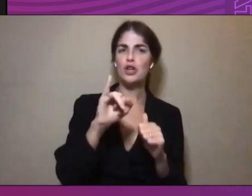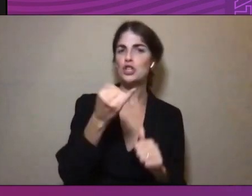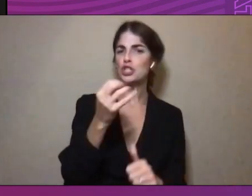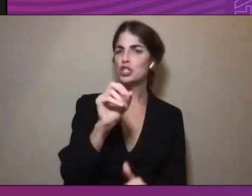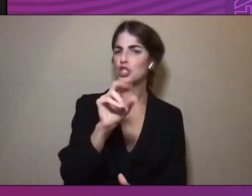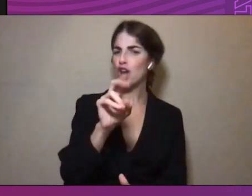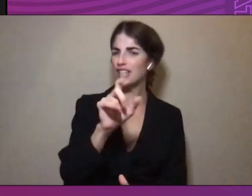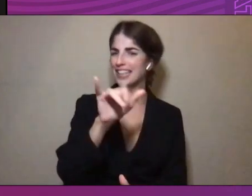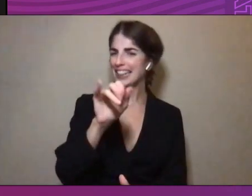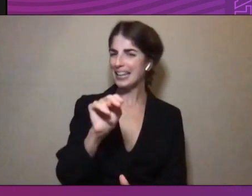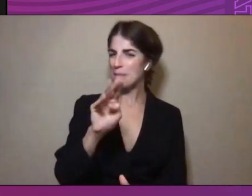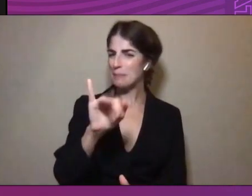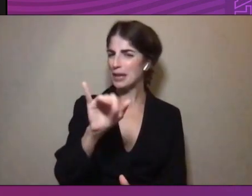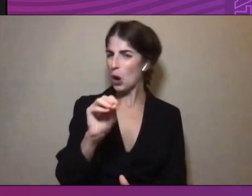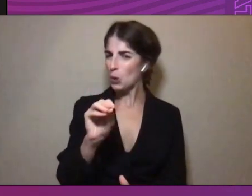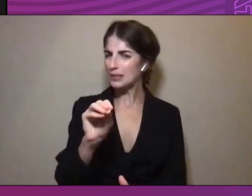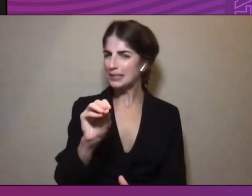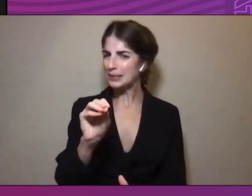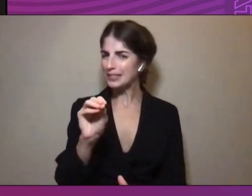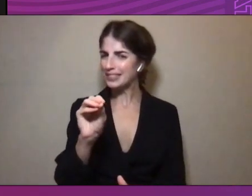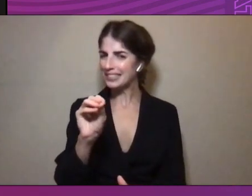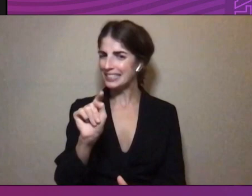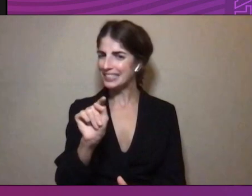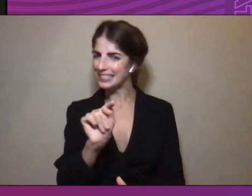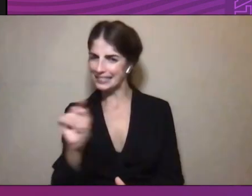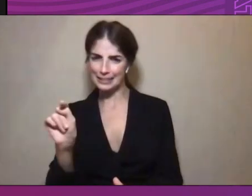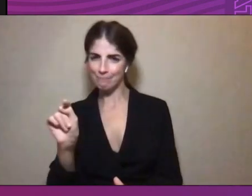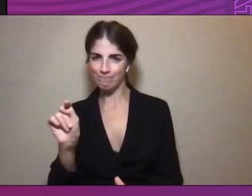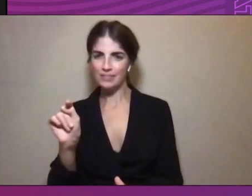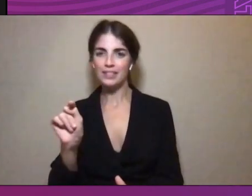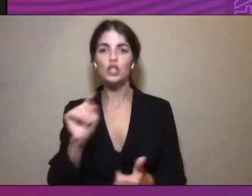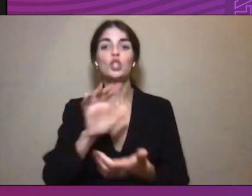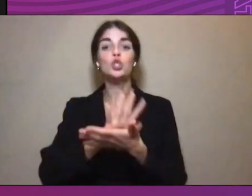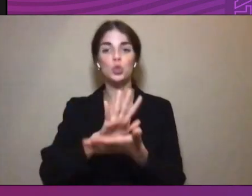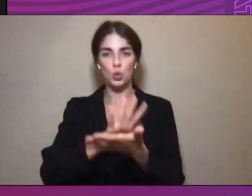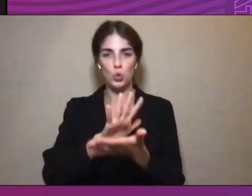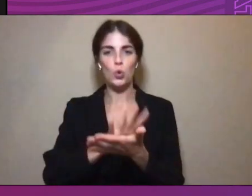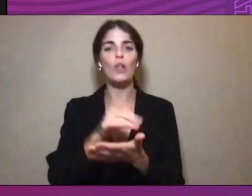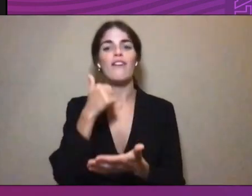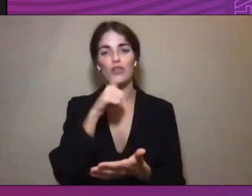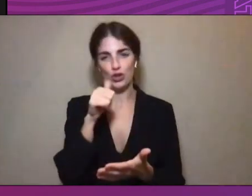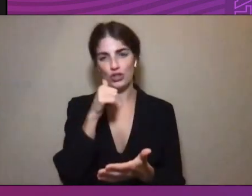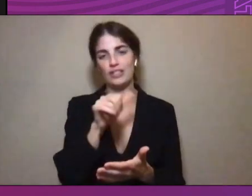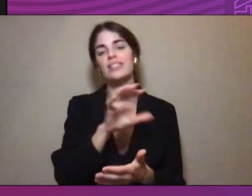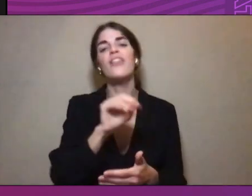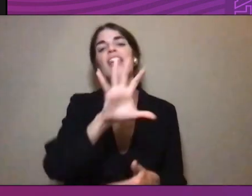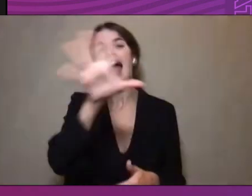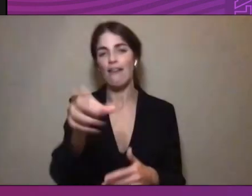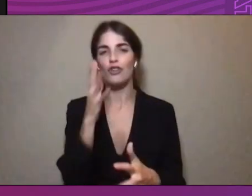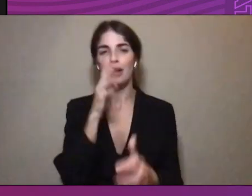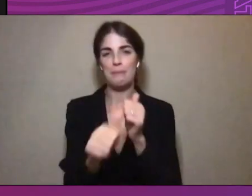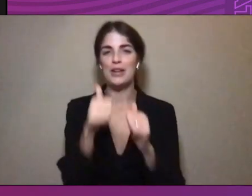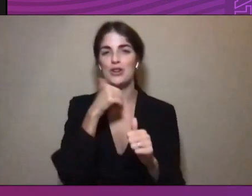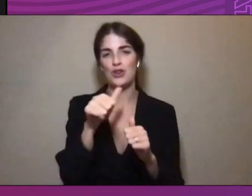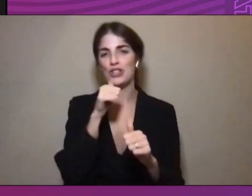am giddy to be in such excellent company. Thank you.